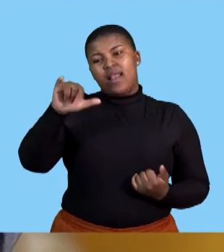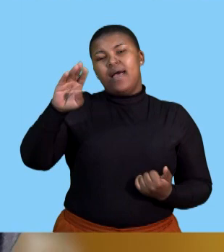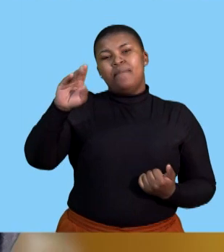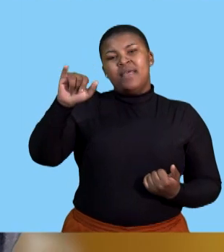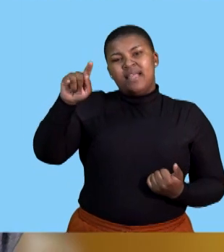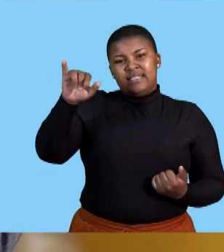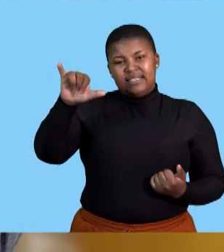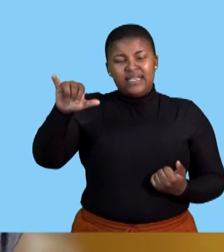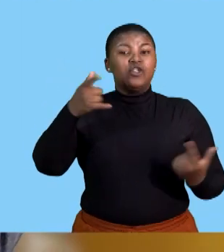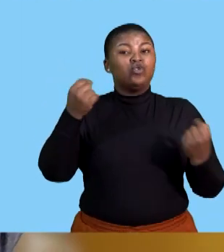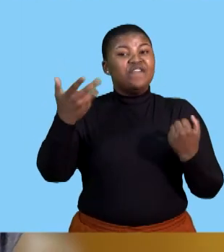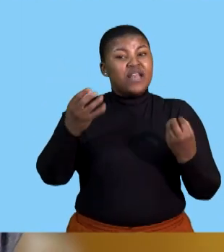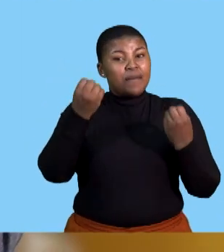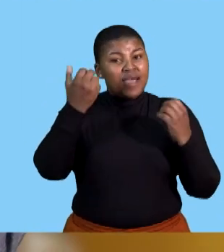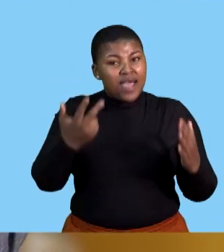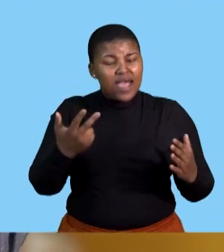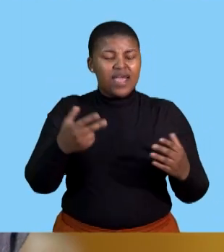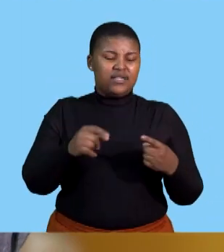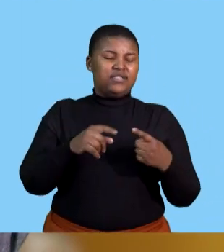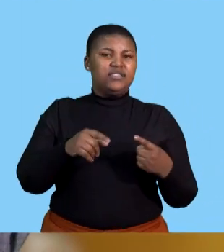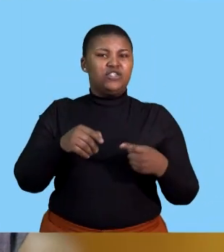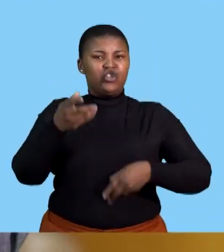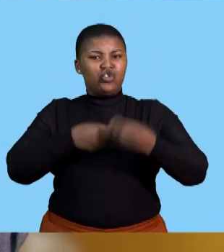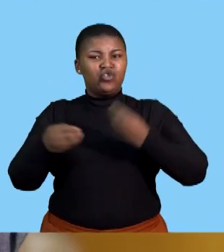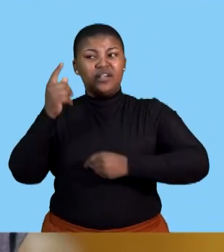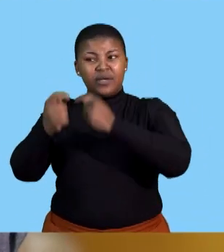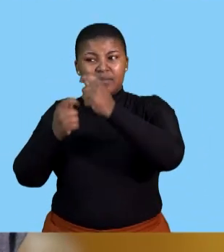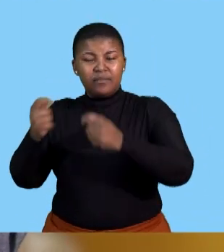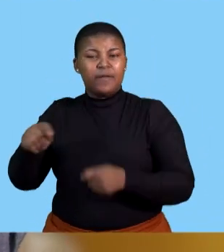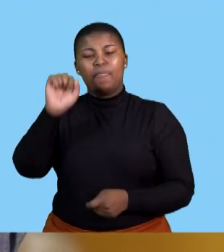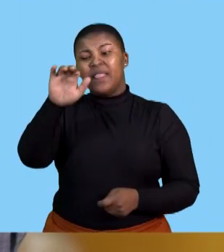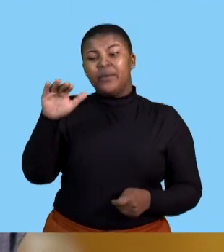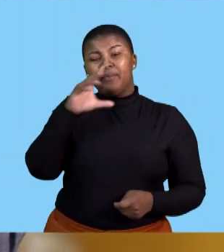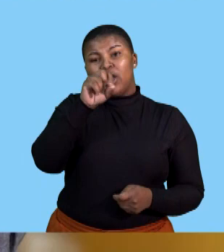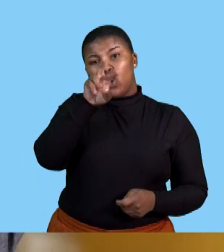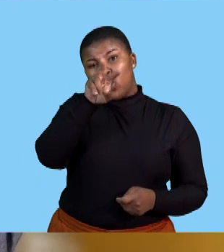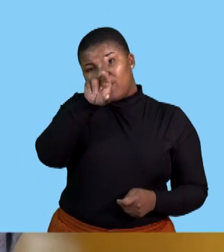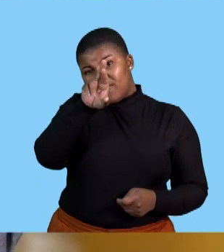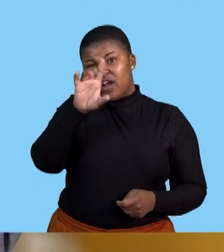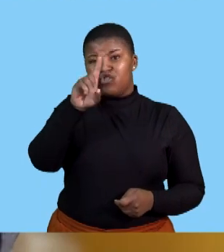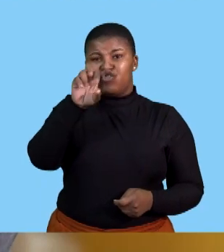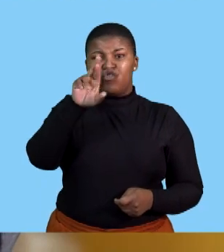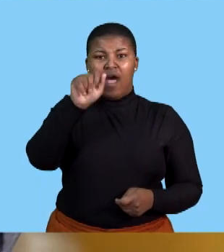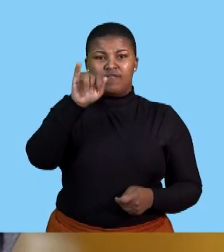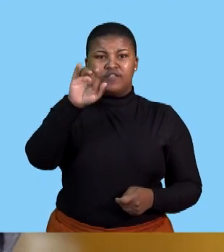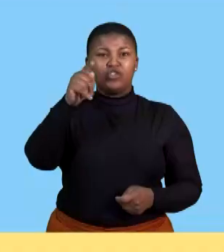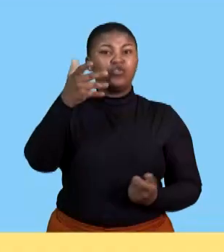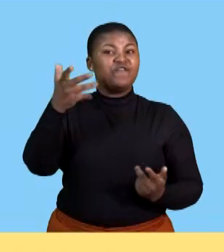open note number 8, trade and other payables. We saw how to deal with bank overdraft as well as short-term